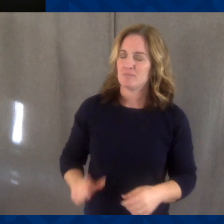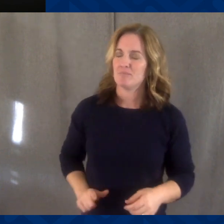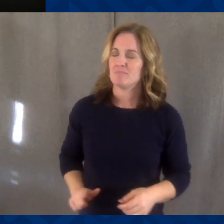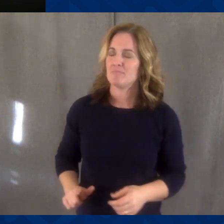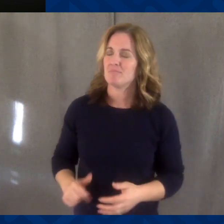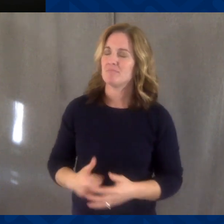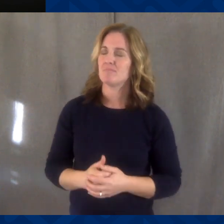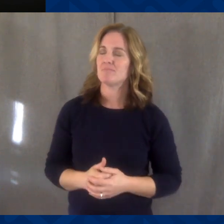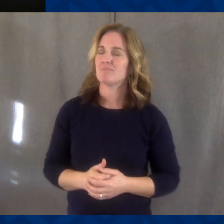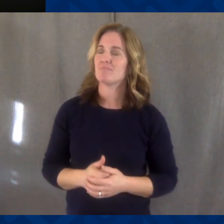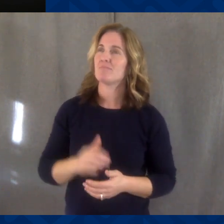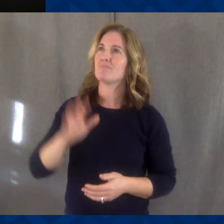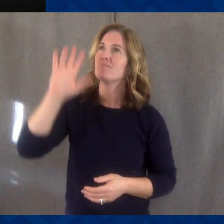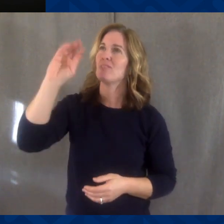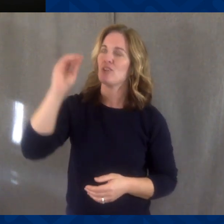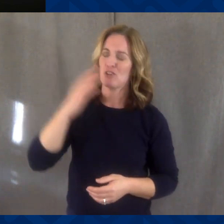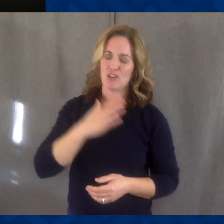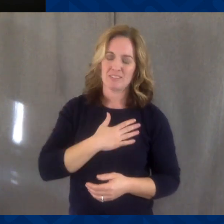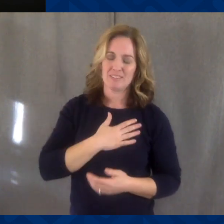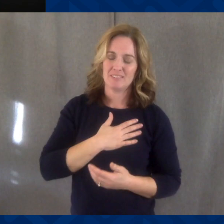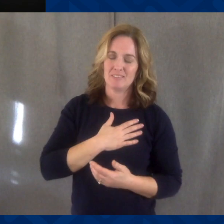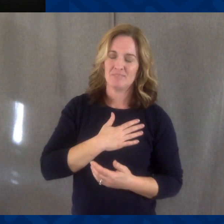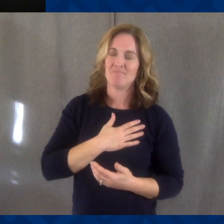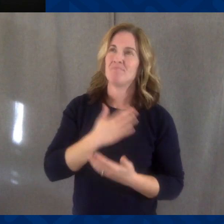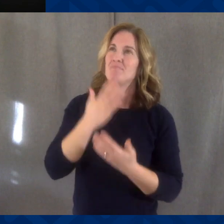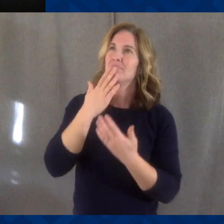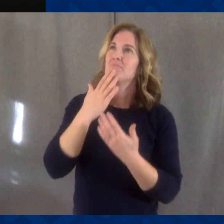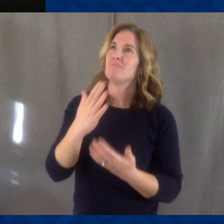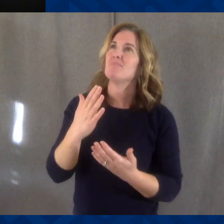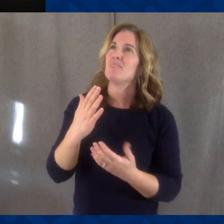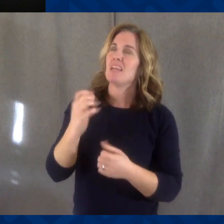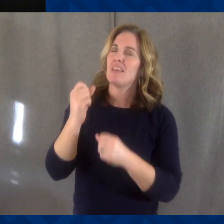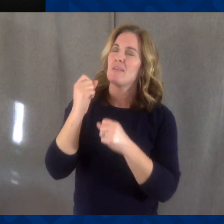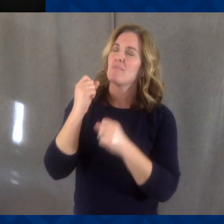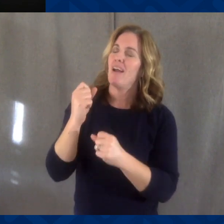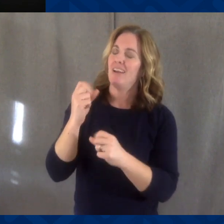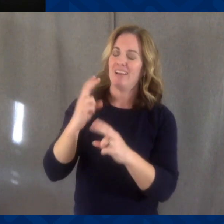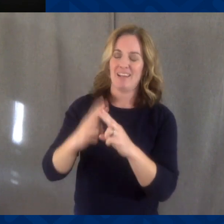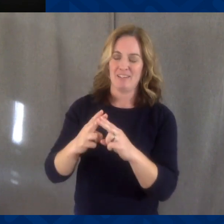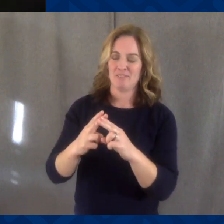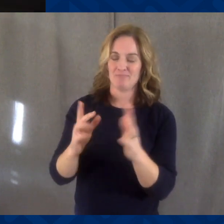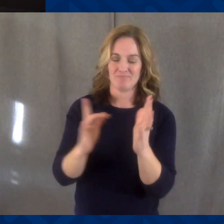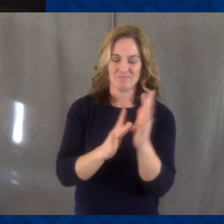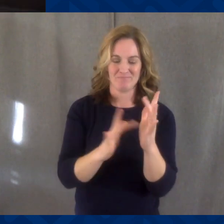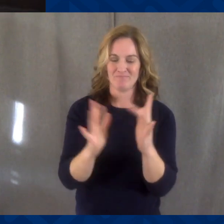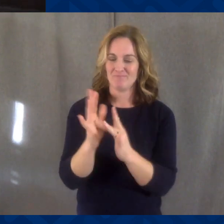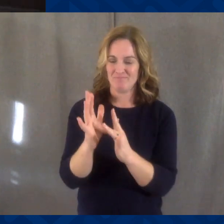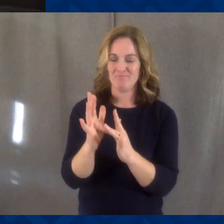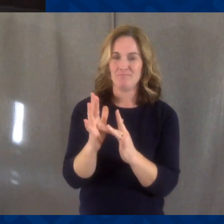We thank you for your grace. In the mighty name of Jesus, amen.